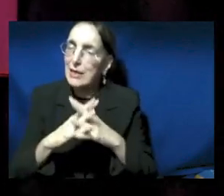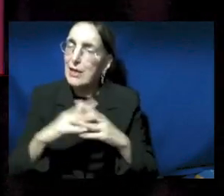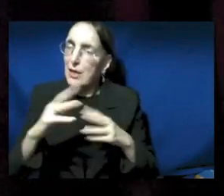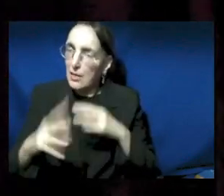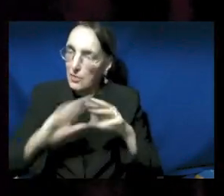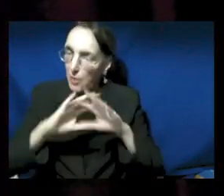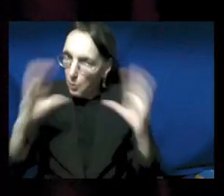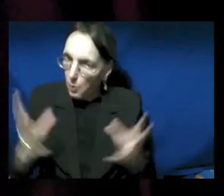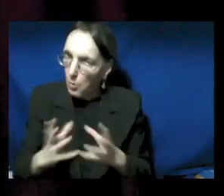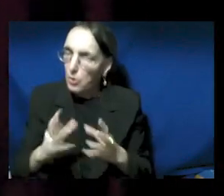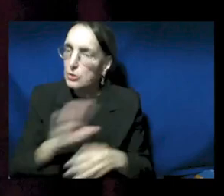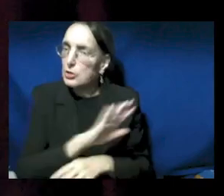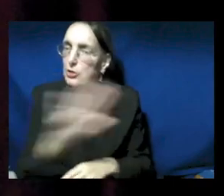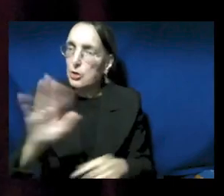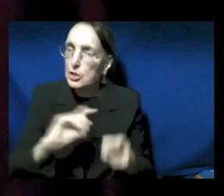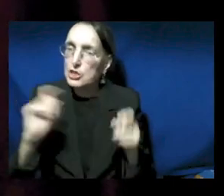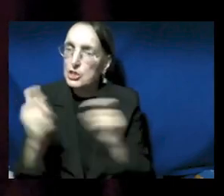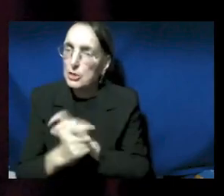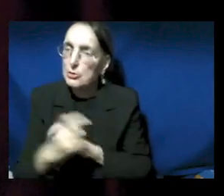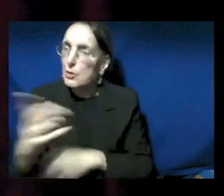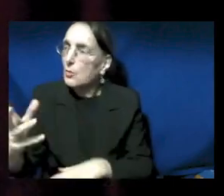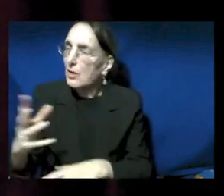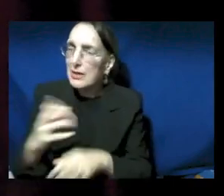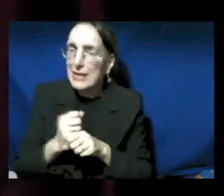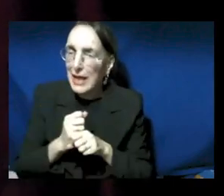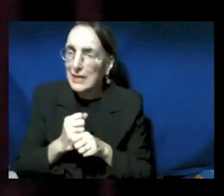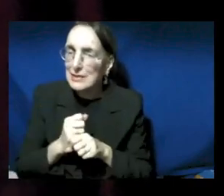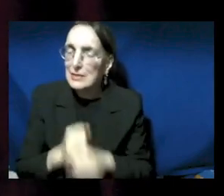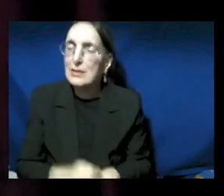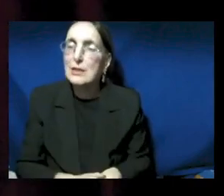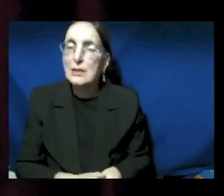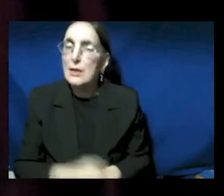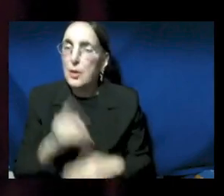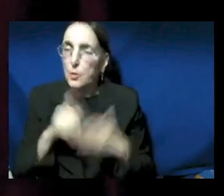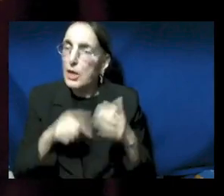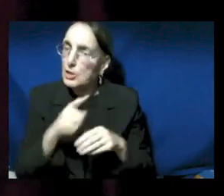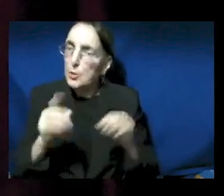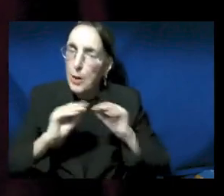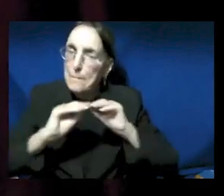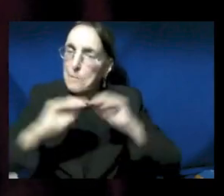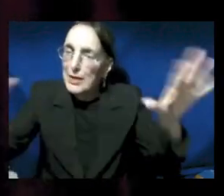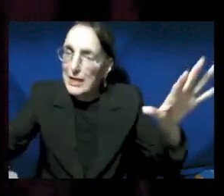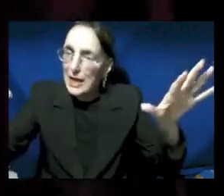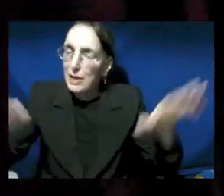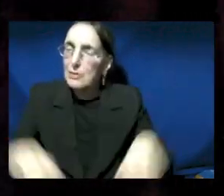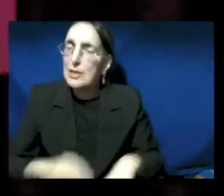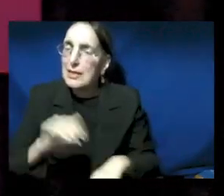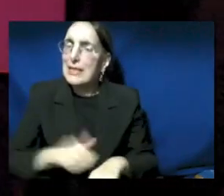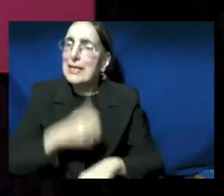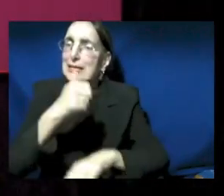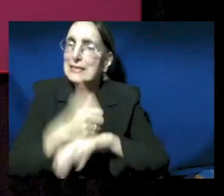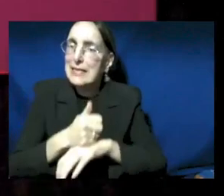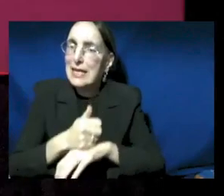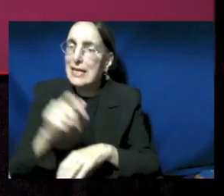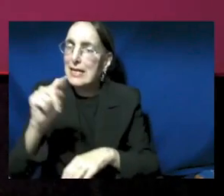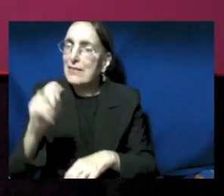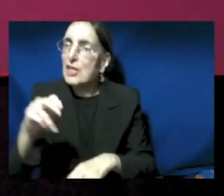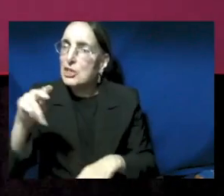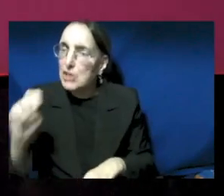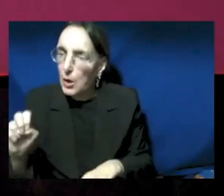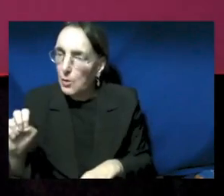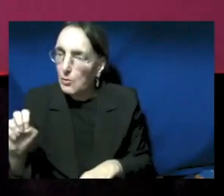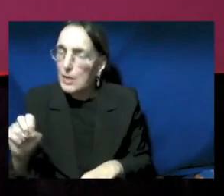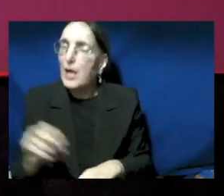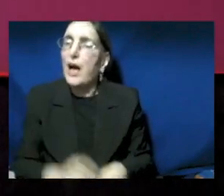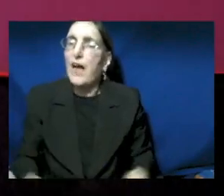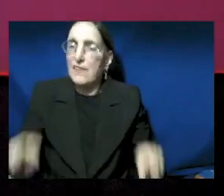What you are putting out is setting the tone of what the values are of this nation. And just like